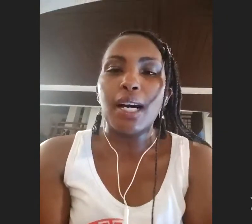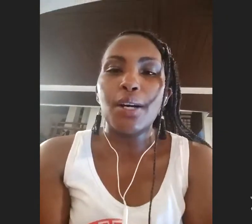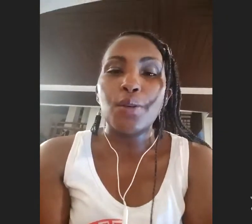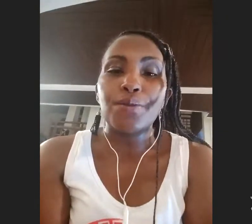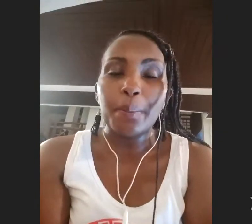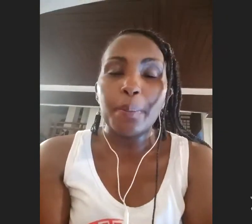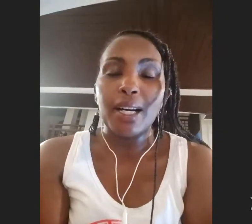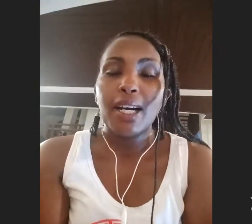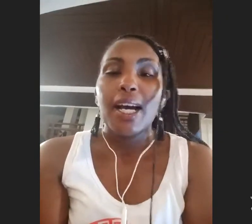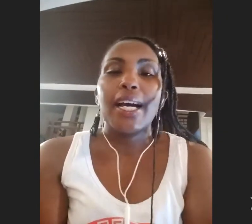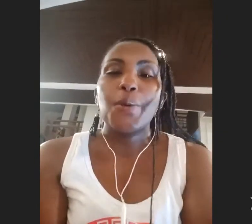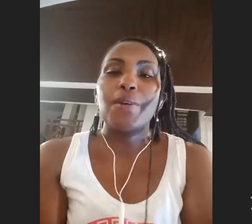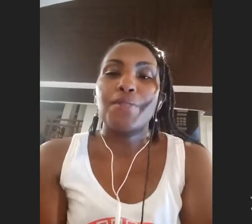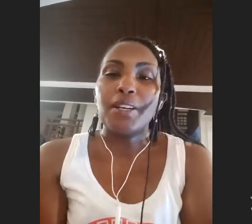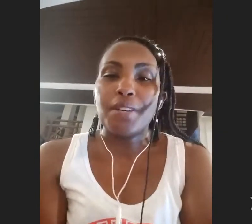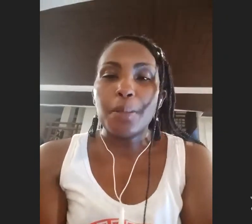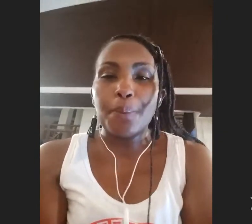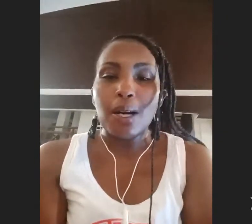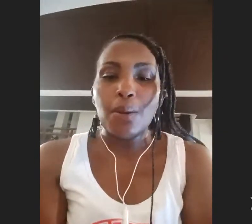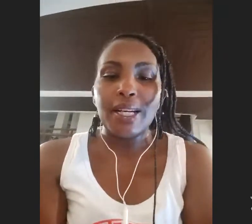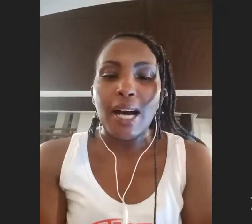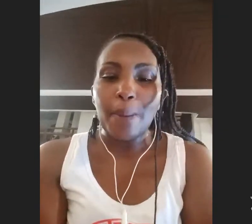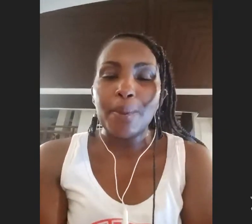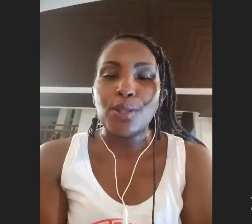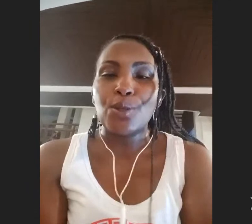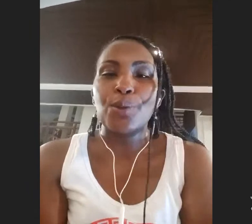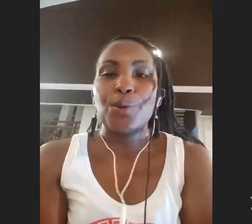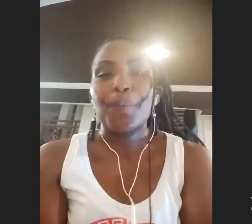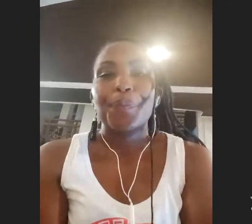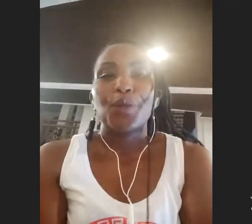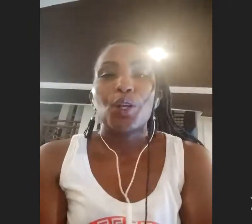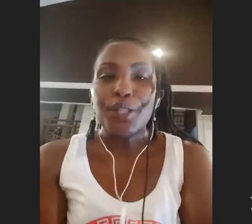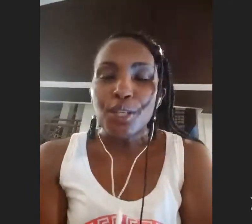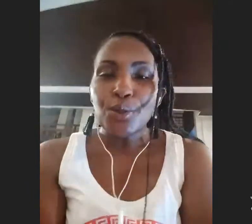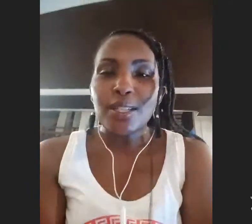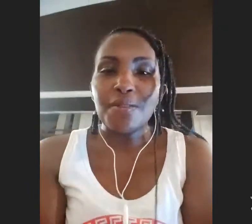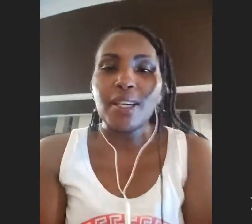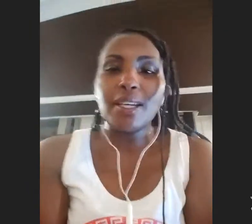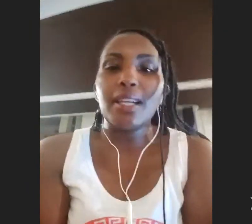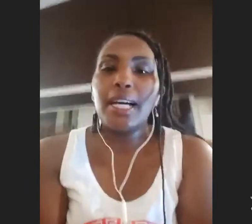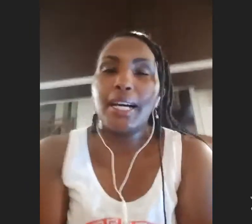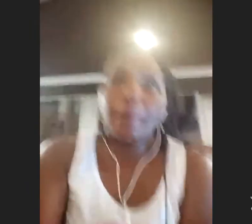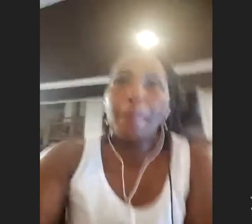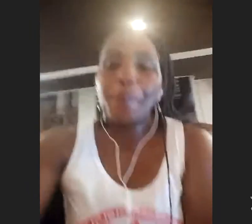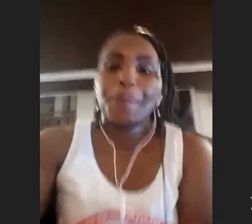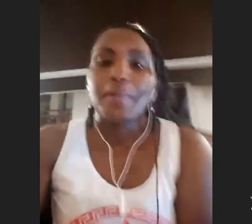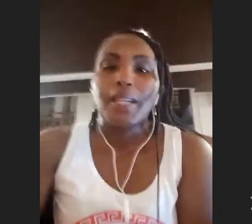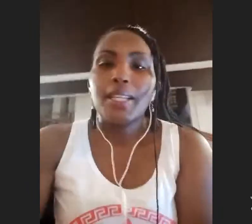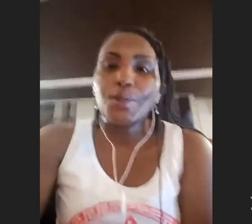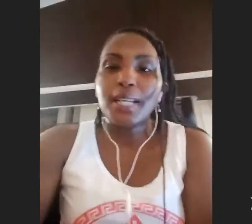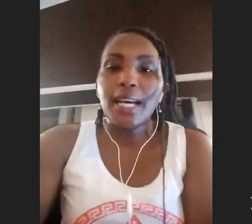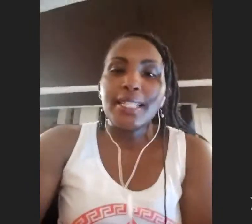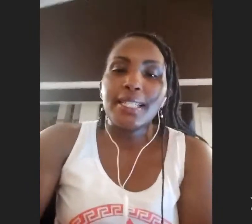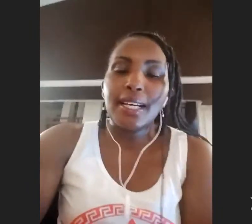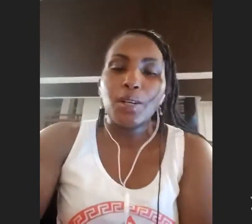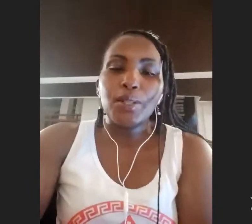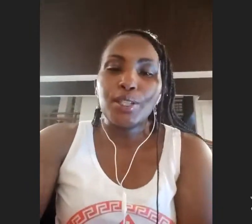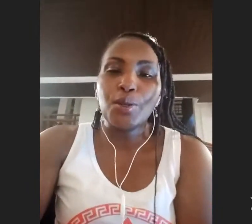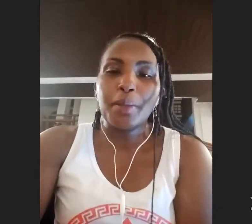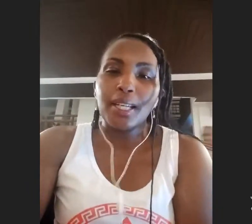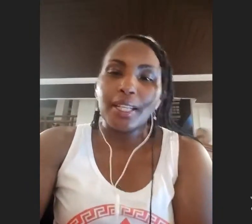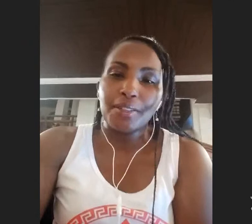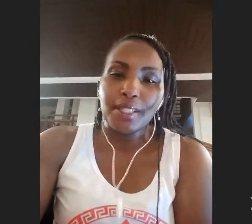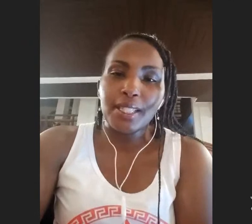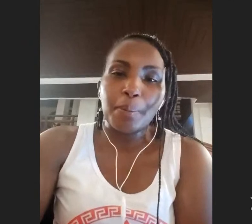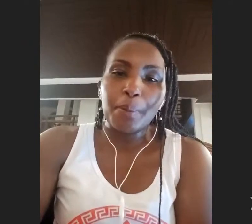of November. And we are very, very proud and happy to continue serving the society and